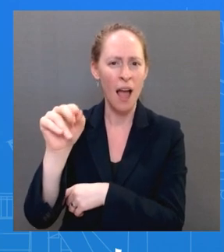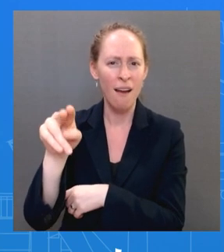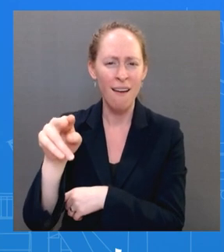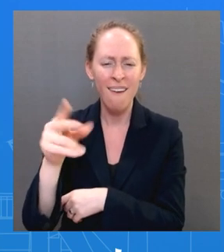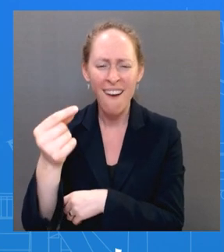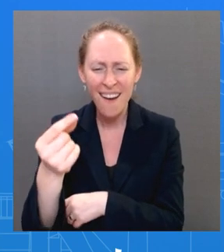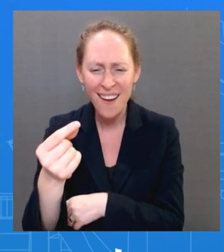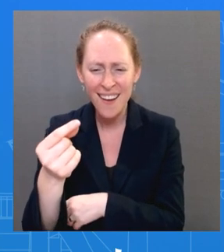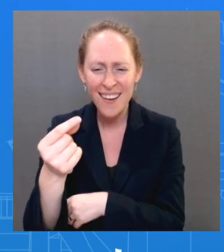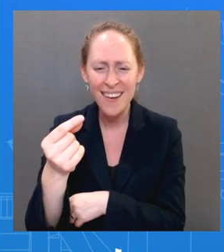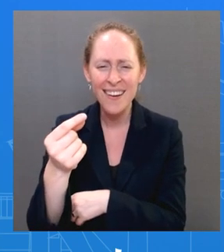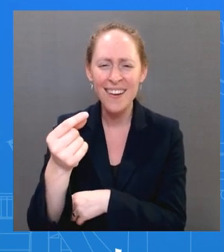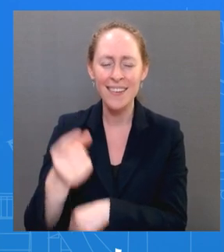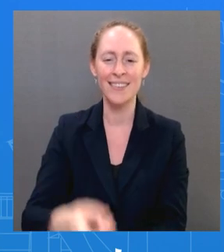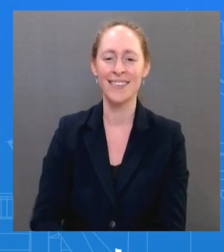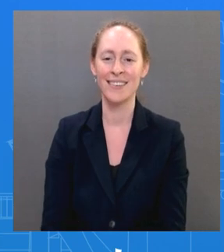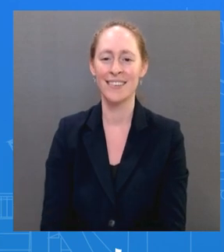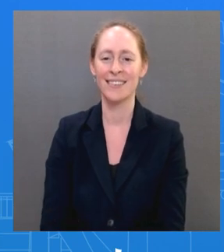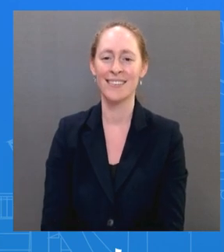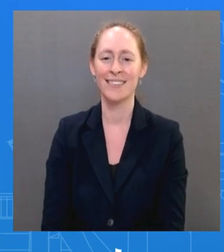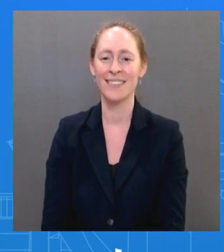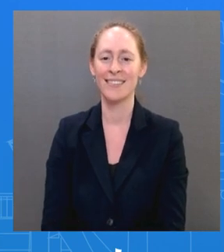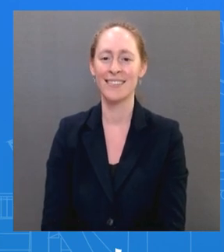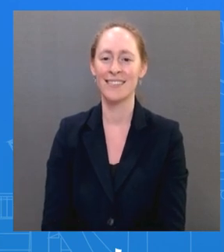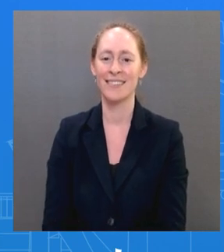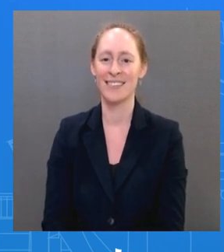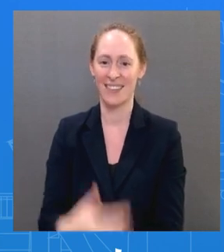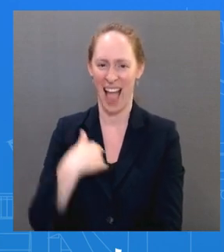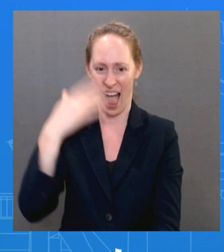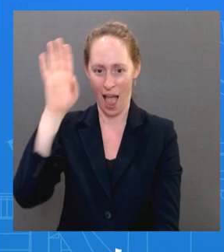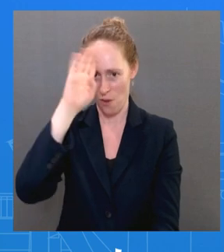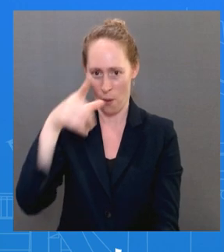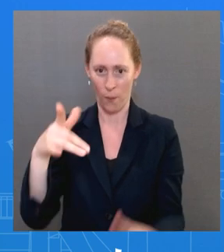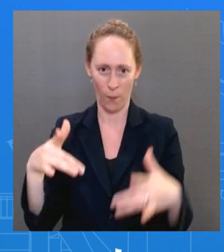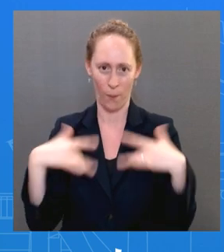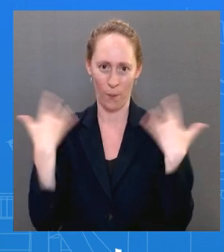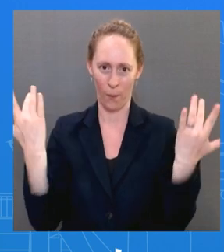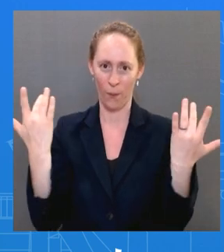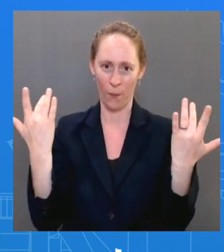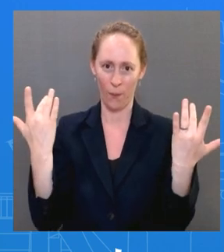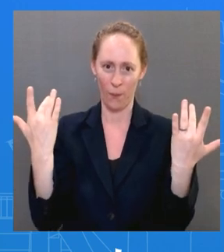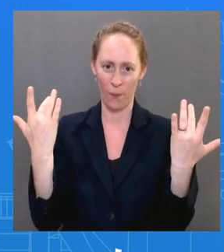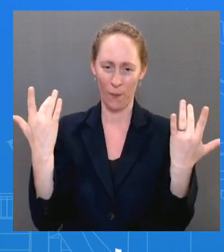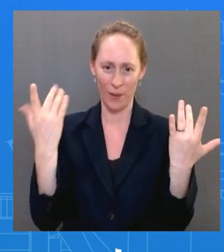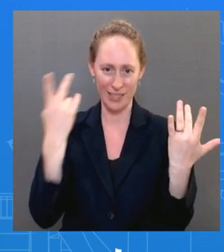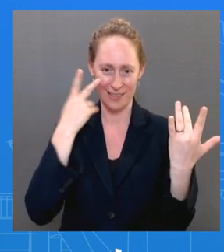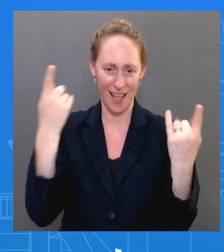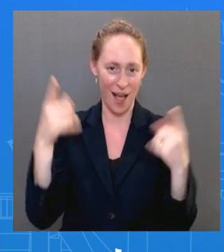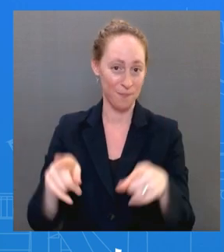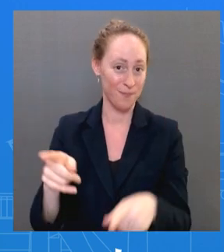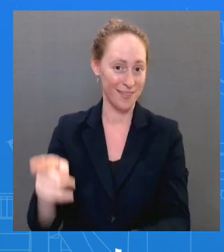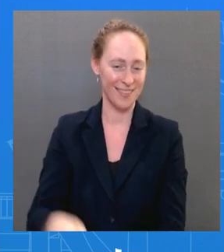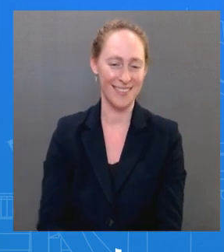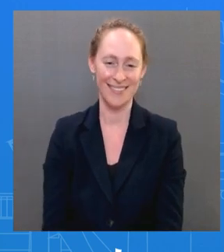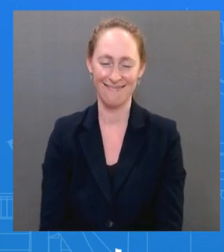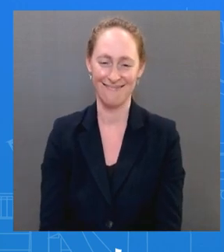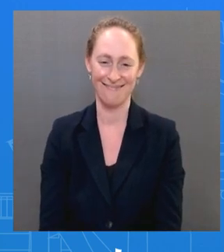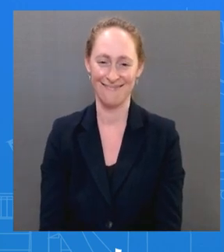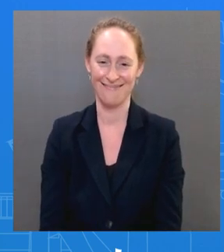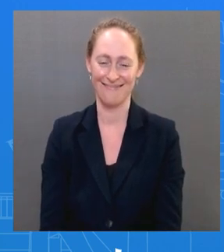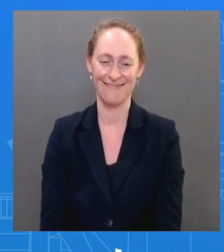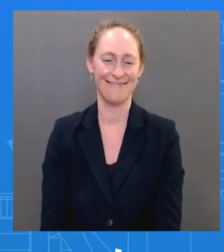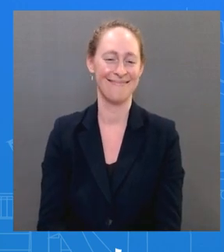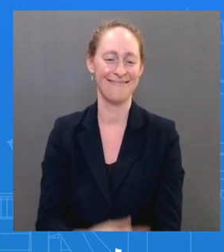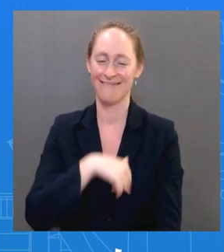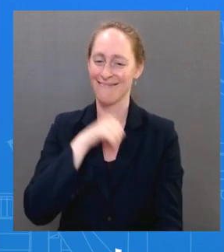that. So look, I'm not going to comment specifically on that case, but obviously everyone should cooperate